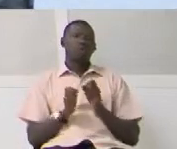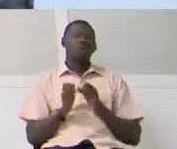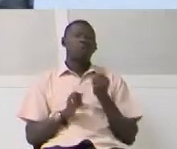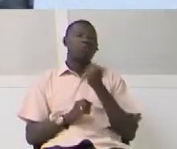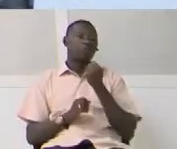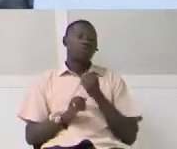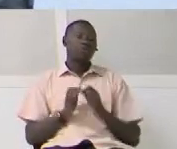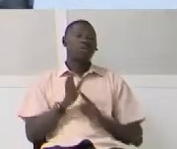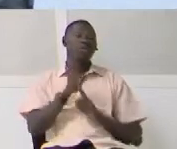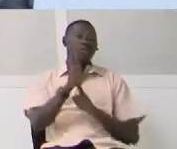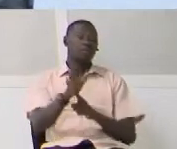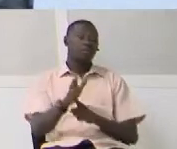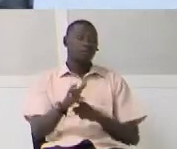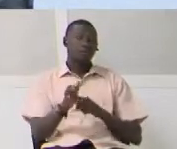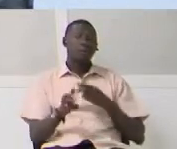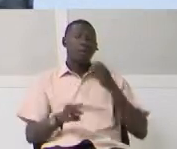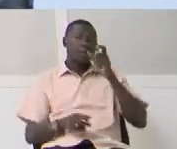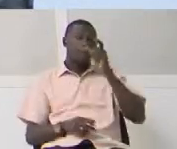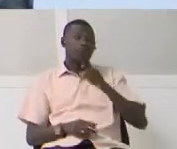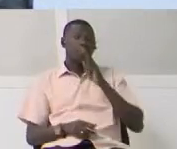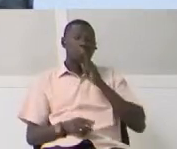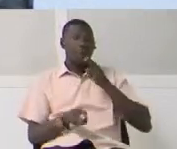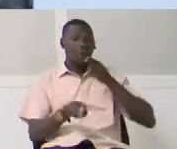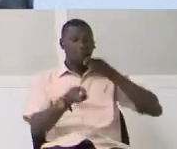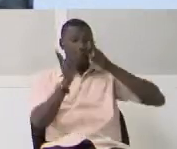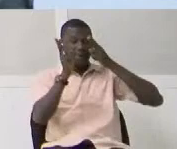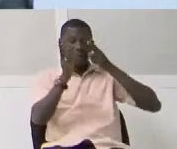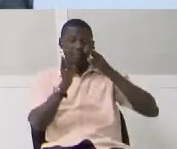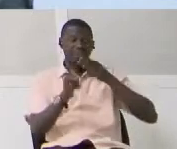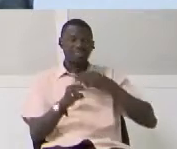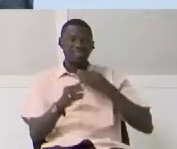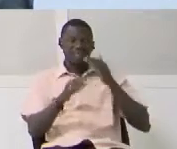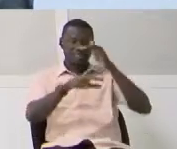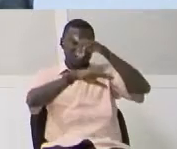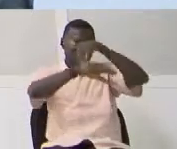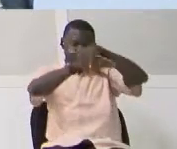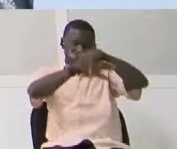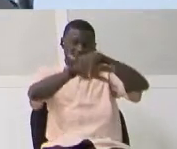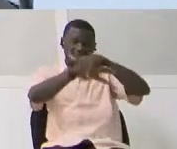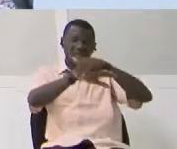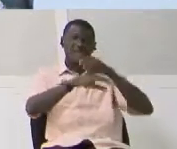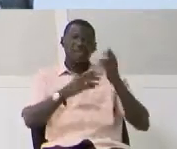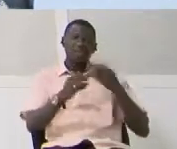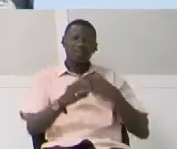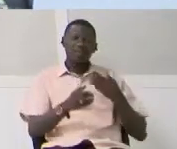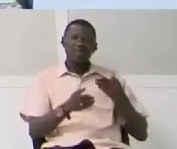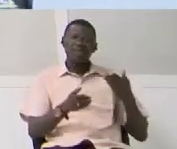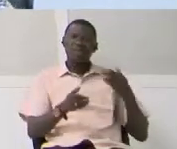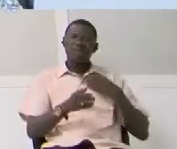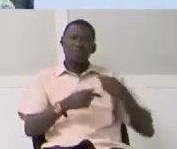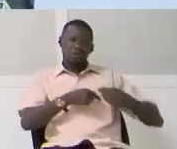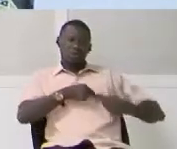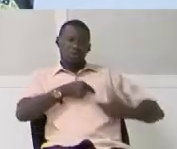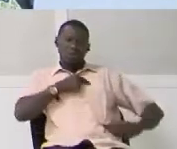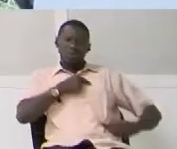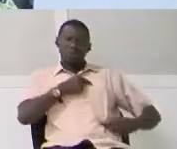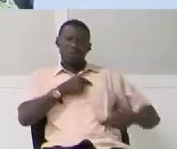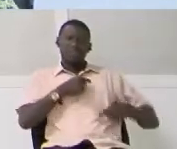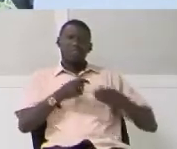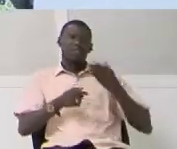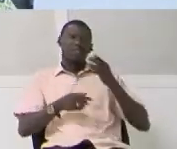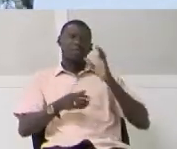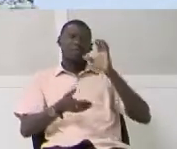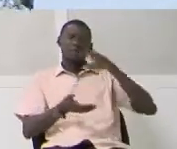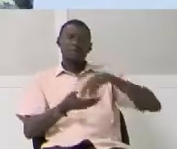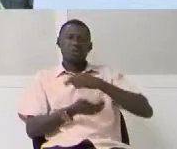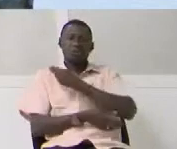ngon bor 11 nga dugal ci theater bi someone suffered by you bari happen ci digante bi